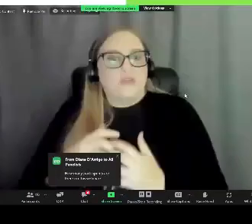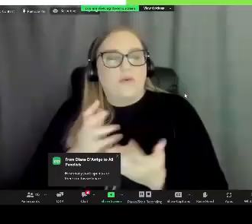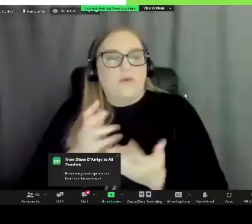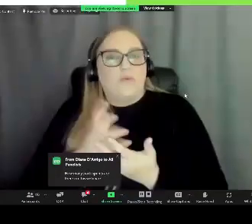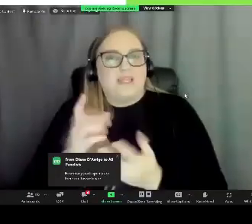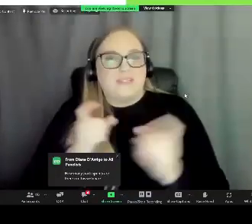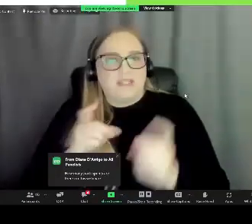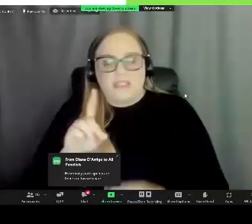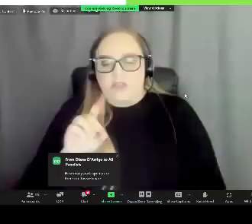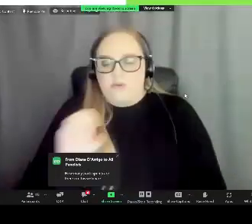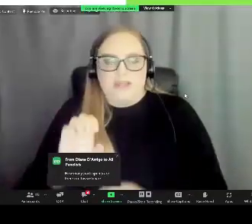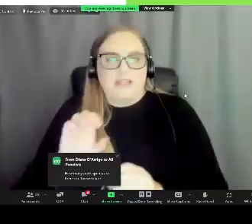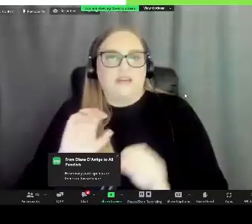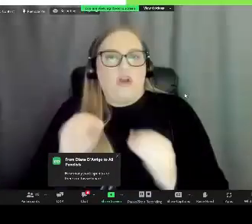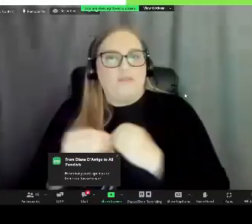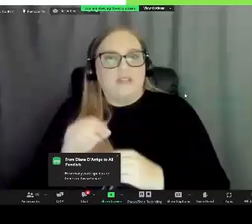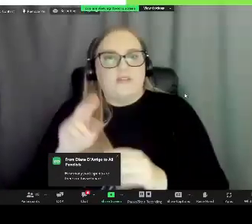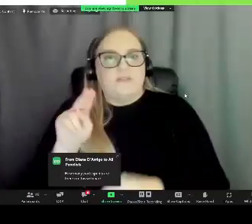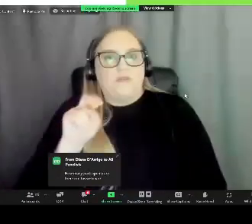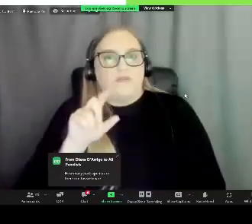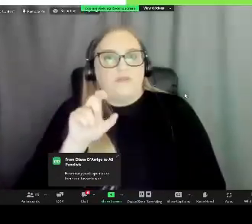of Nuclear Energy. Erica.